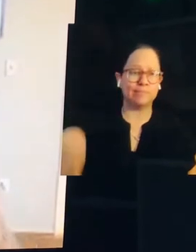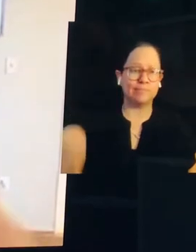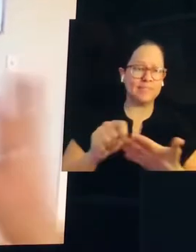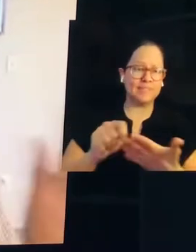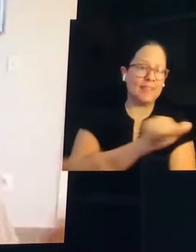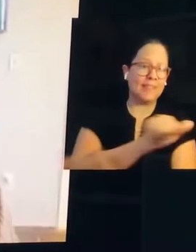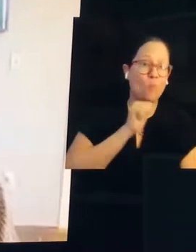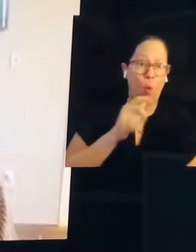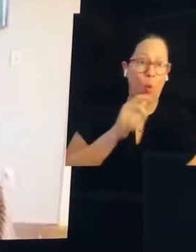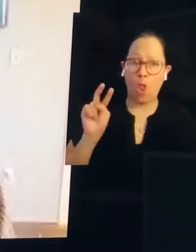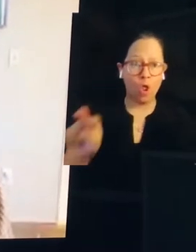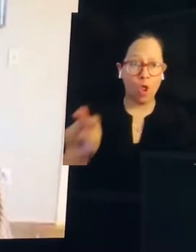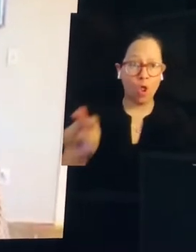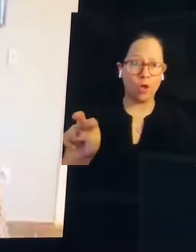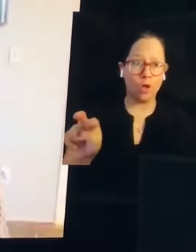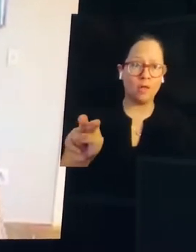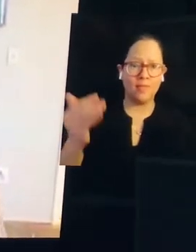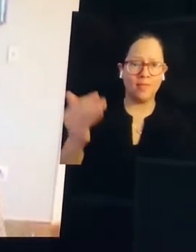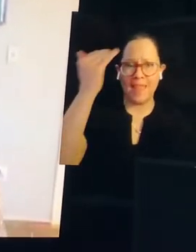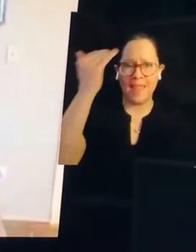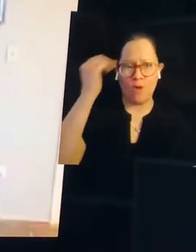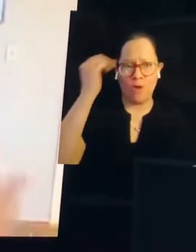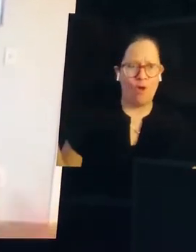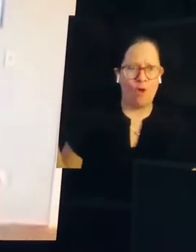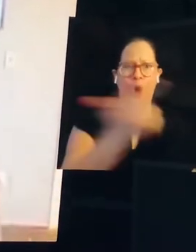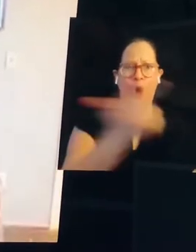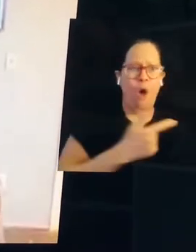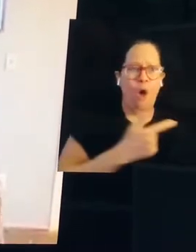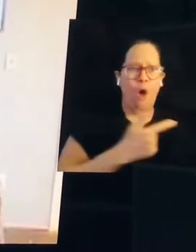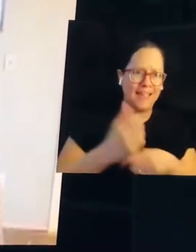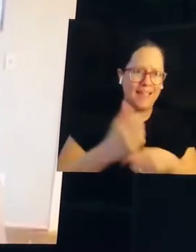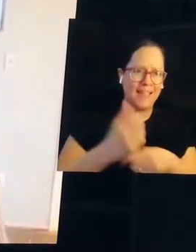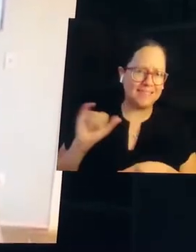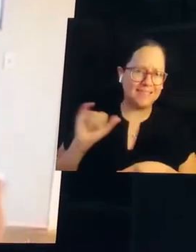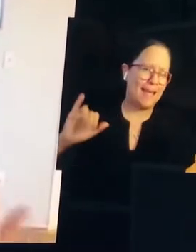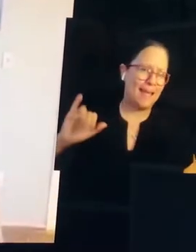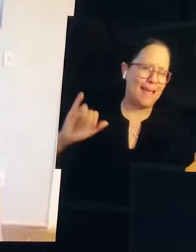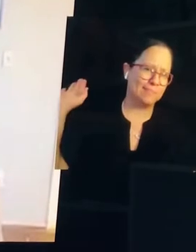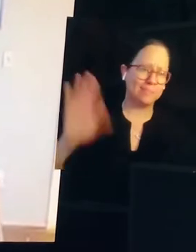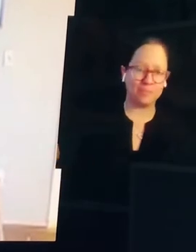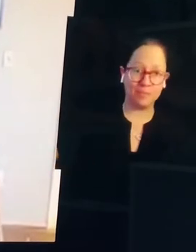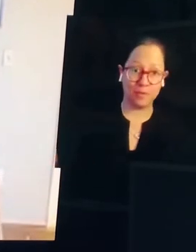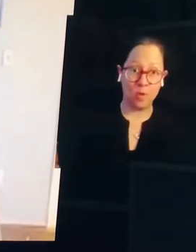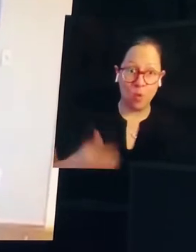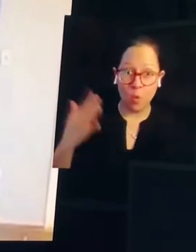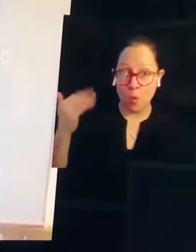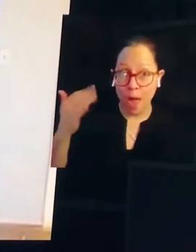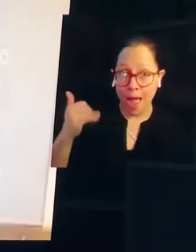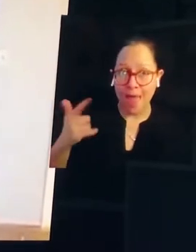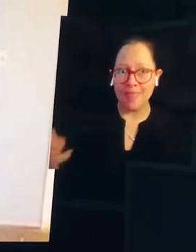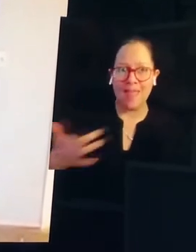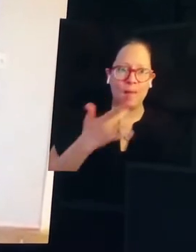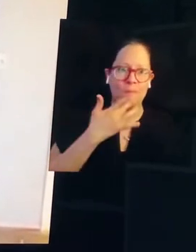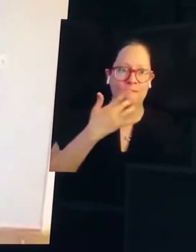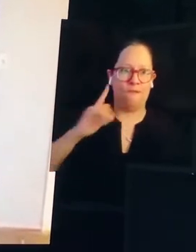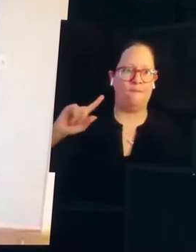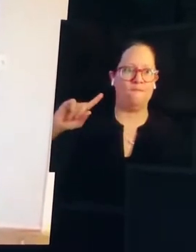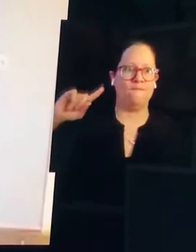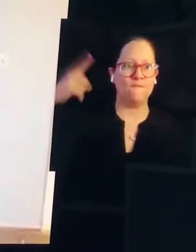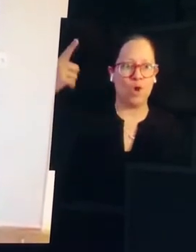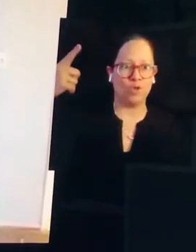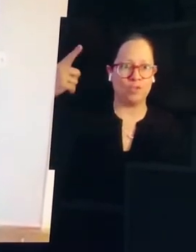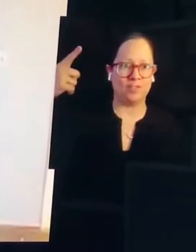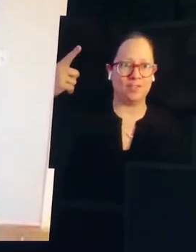because they know everybody else is getting that information. And they want to be the first. They want to have some kind of exclusivity, or they want to have some